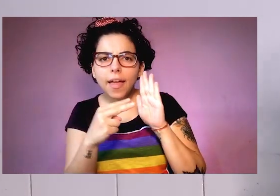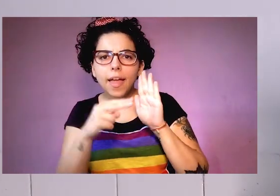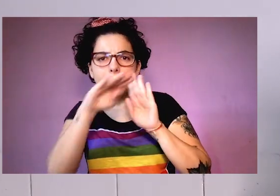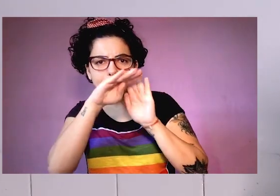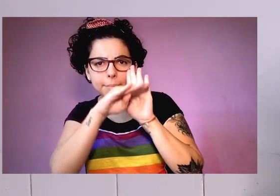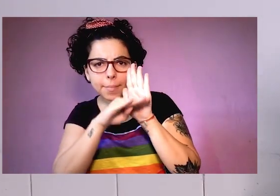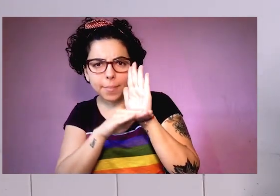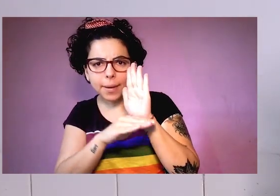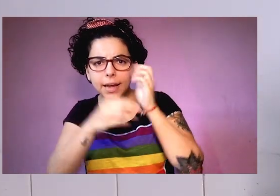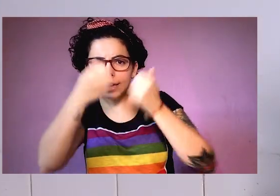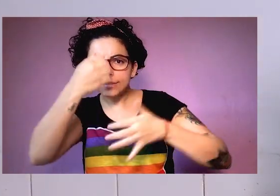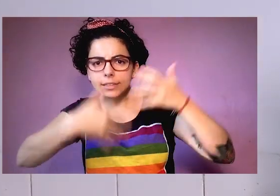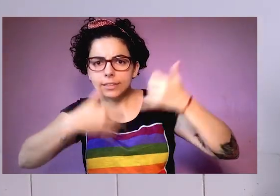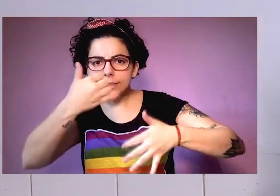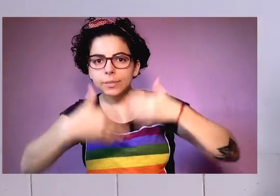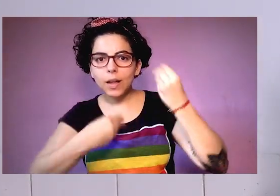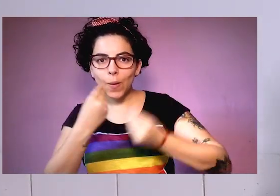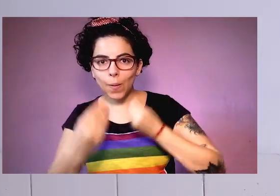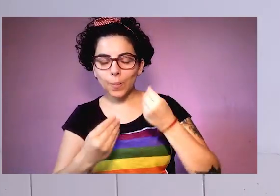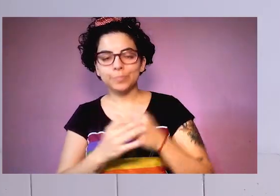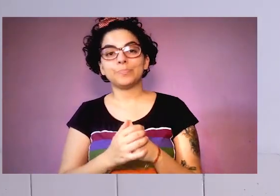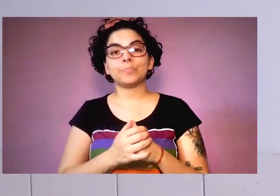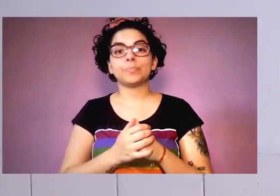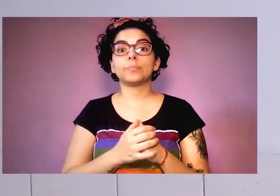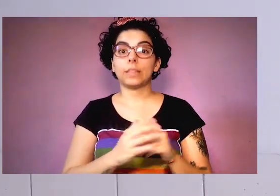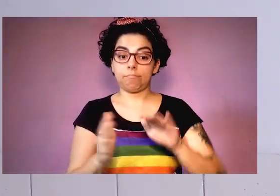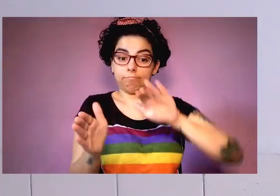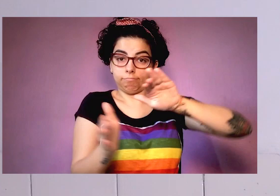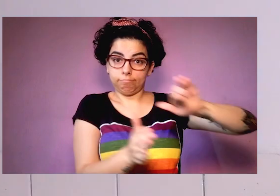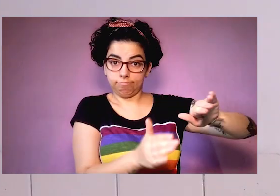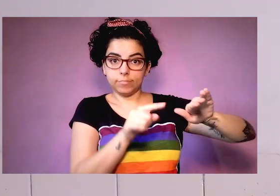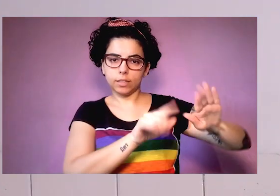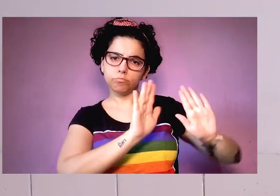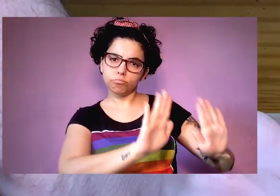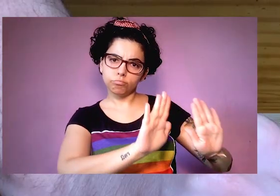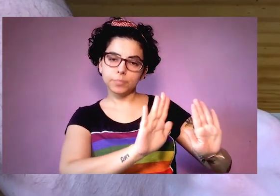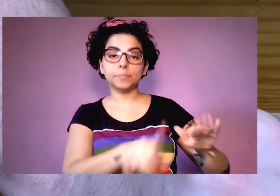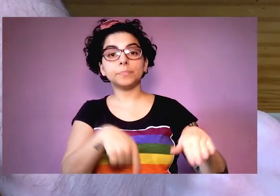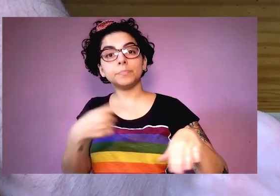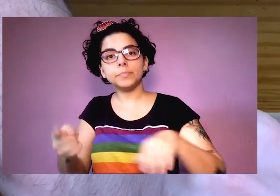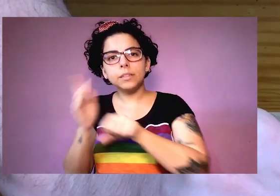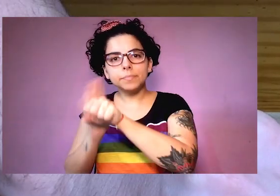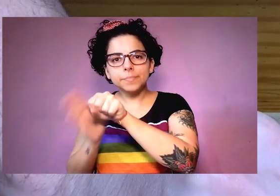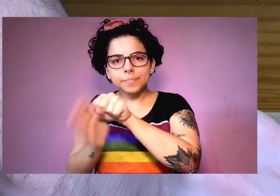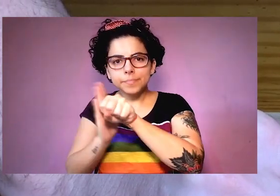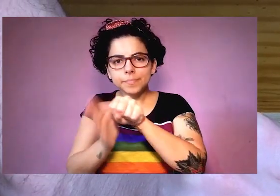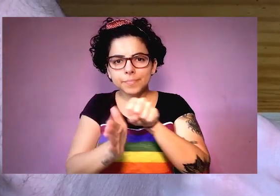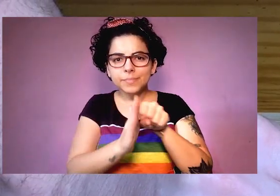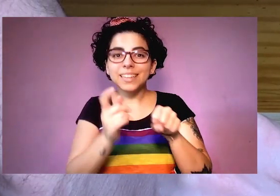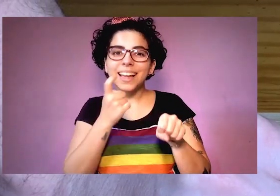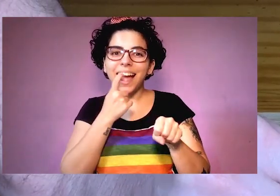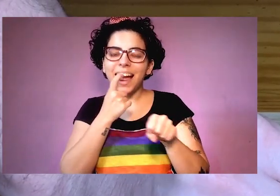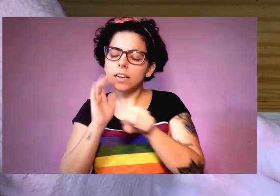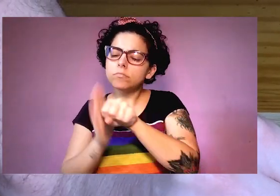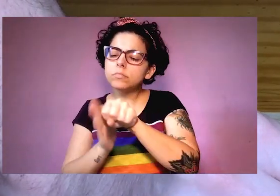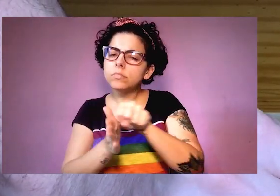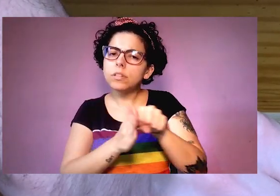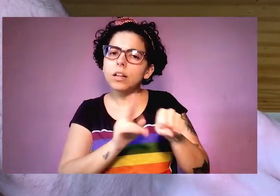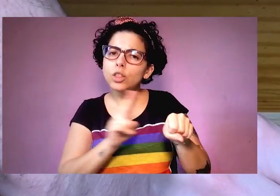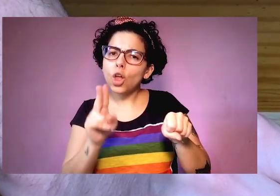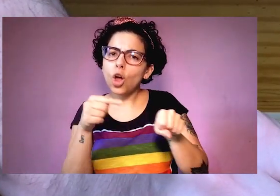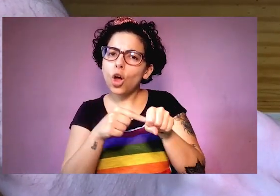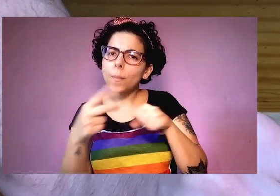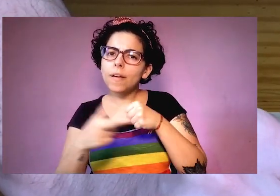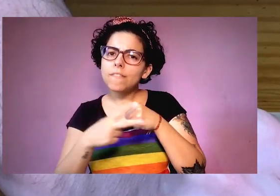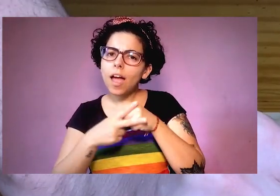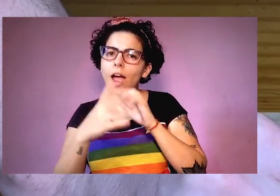check the package instructions. While the pasta is cooking, slice the garlic.